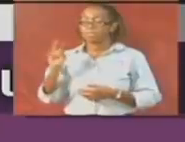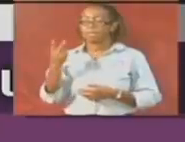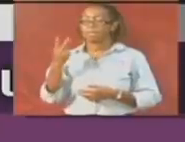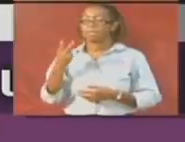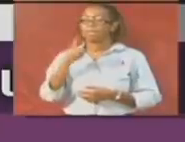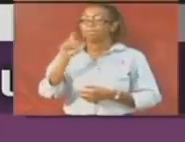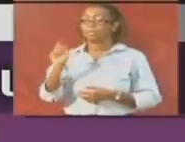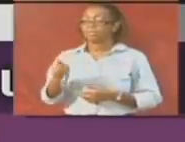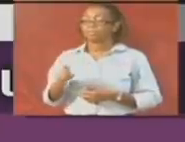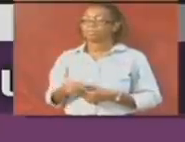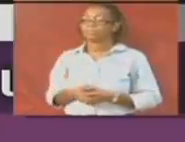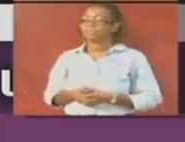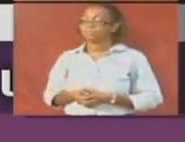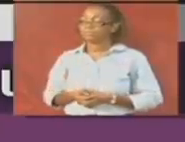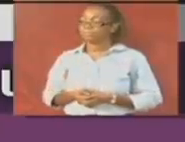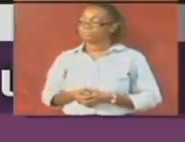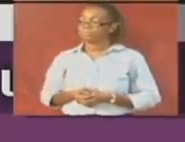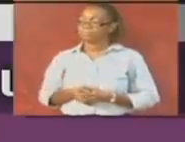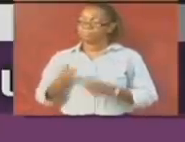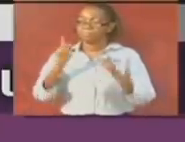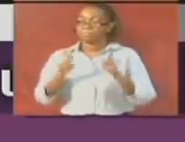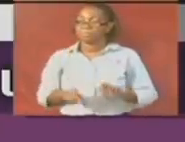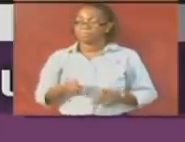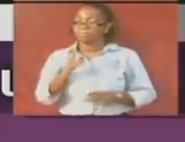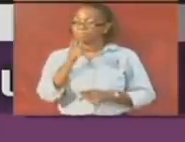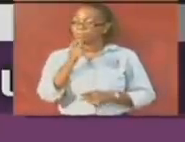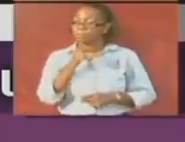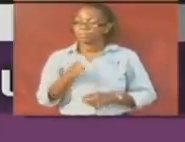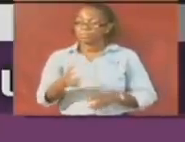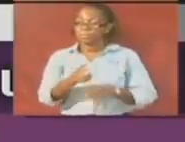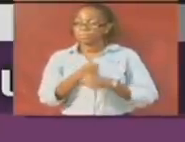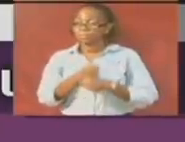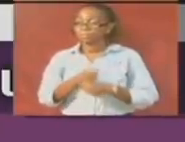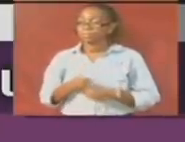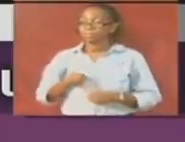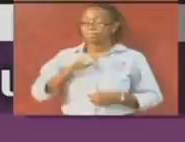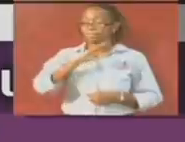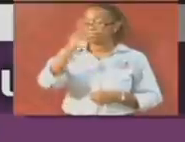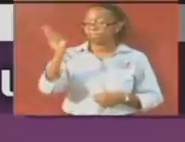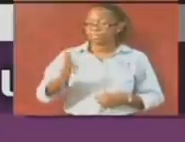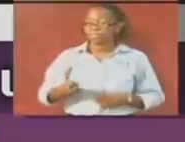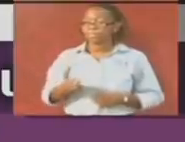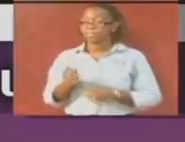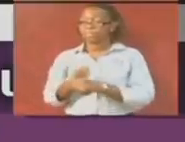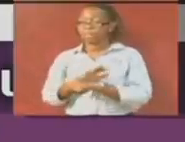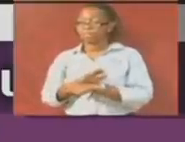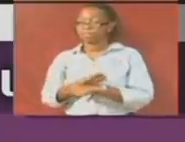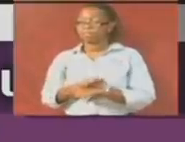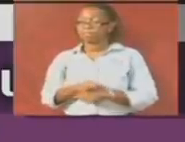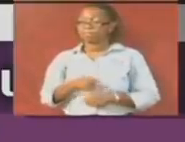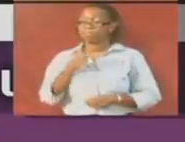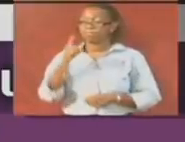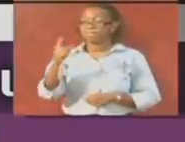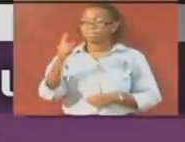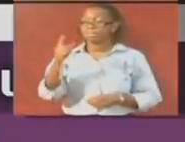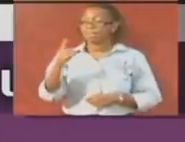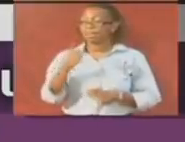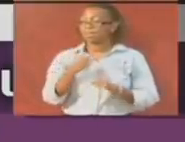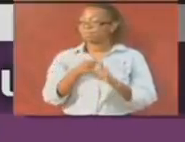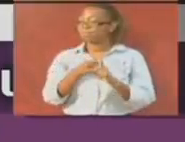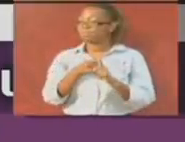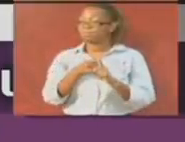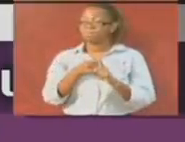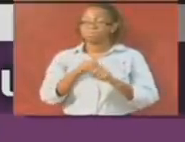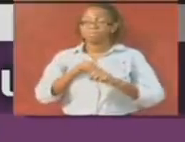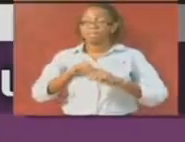case of the P1 strain, did that come from a random sample? And that those cases